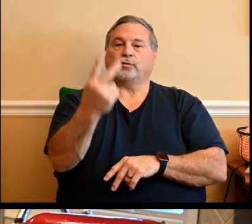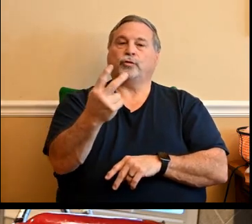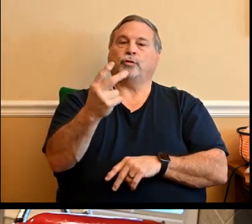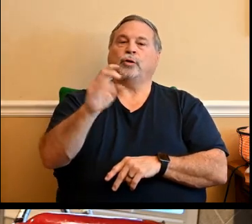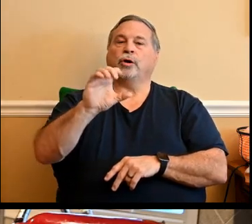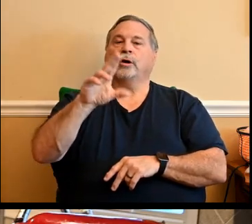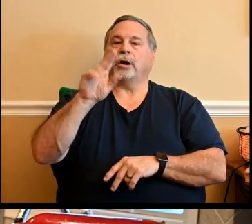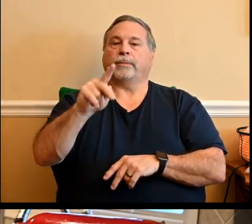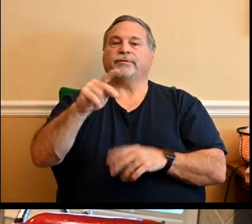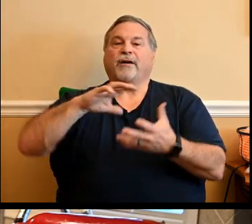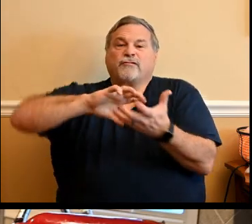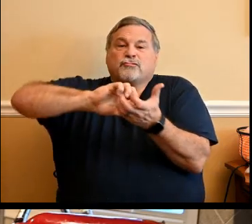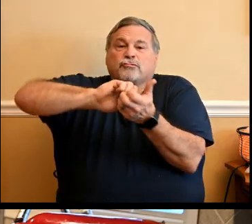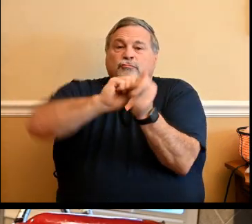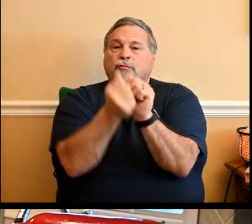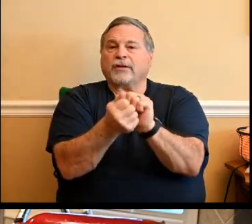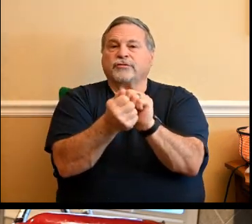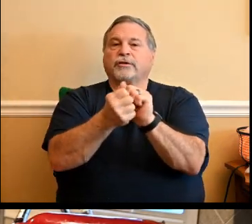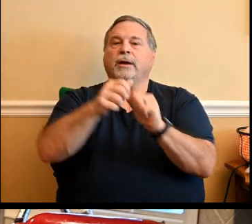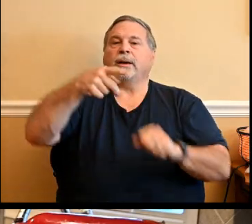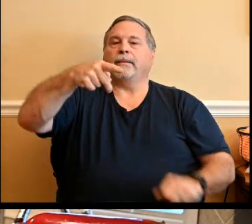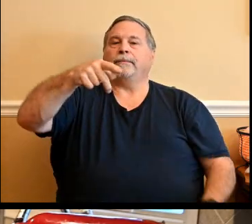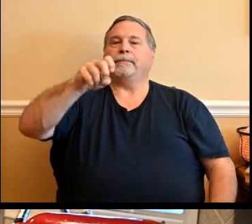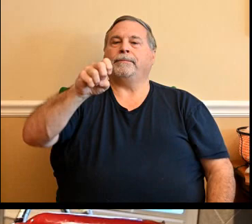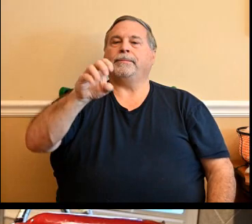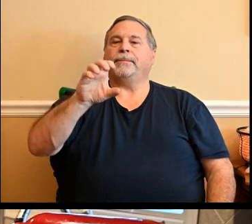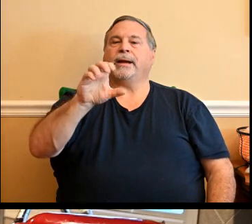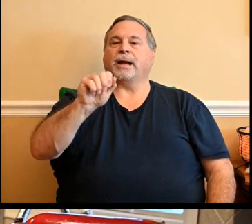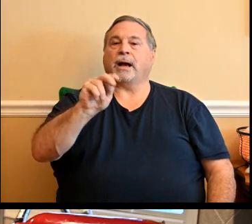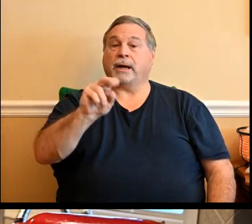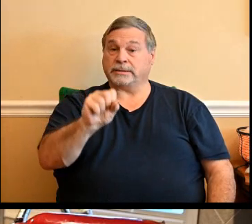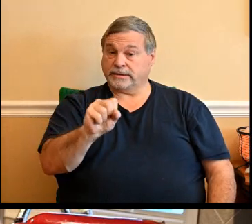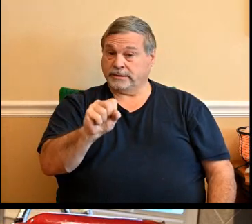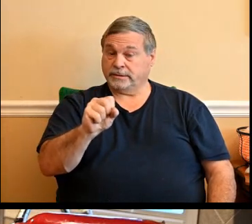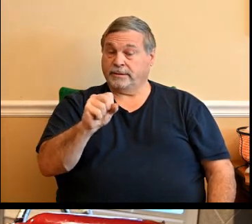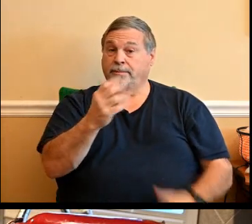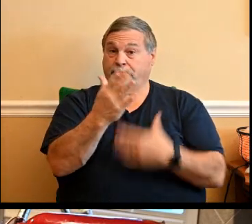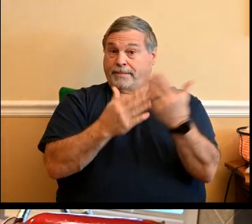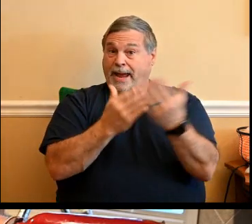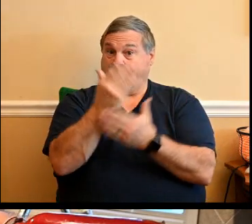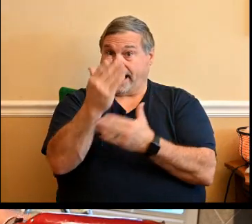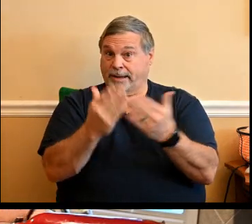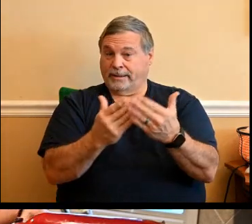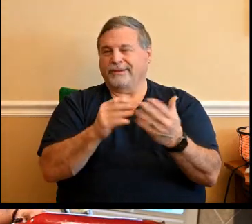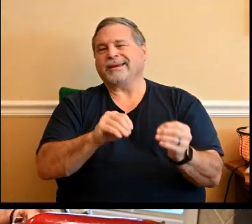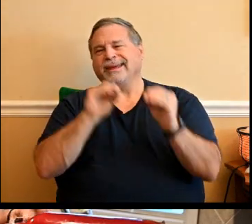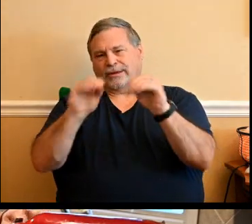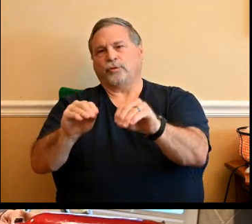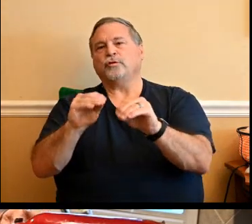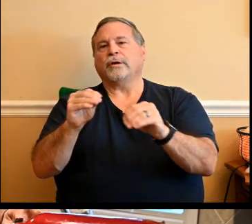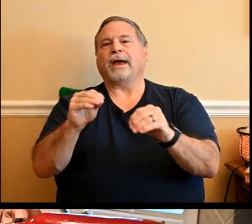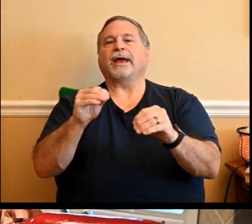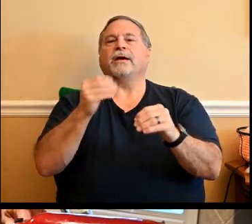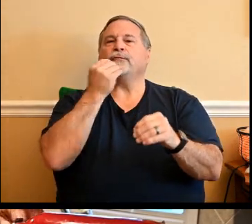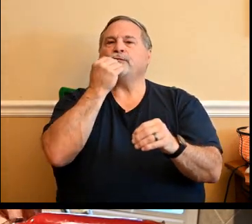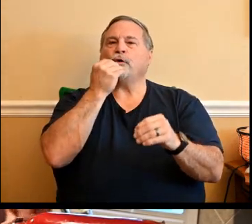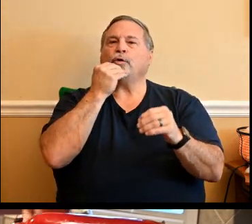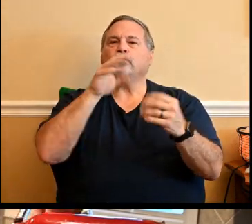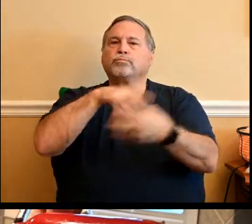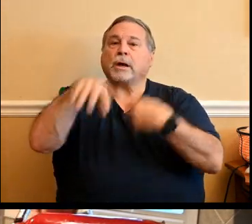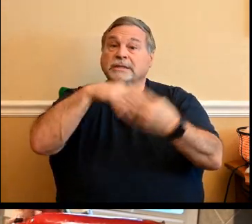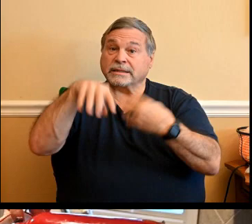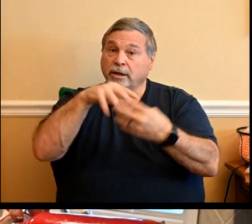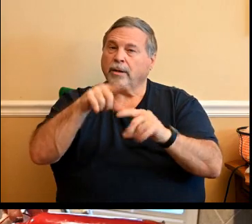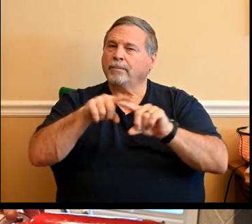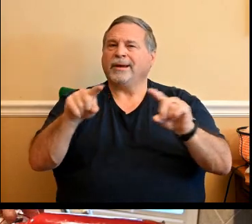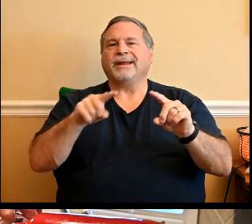cups of crushed pecans. Now I hand crush the pecans. You can put them in a food processor, but you got to be careful. You'll end up